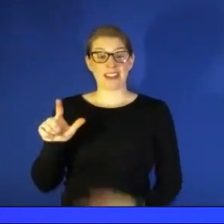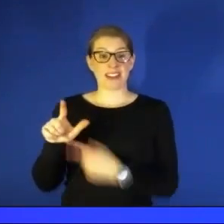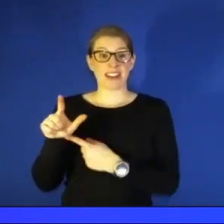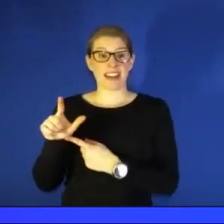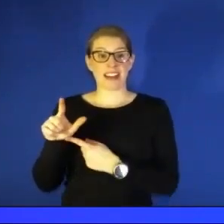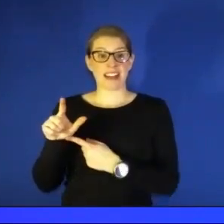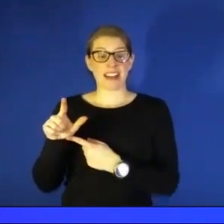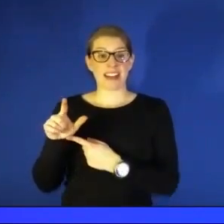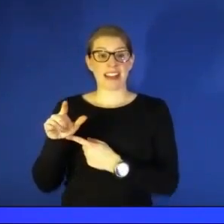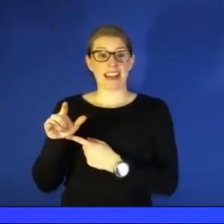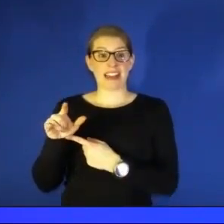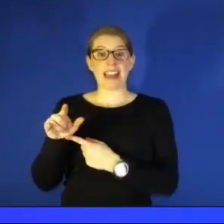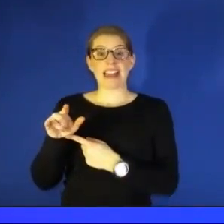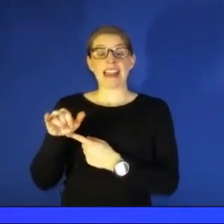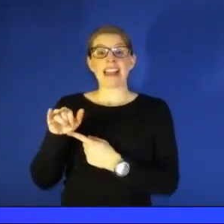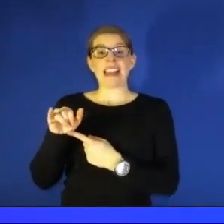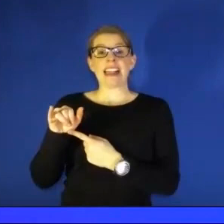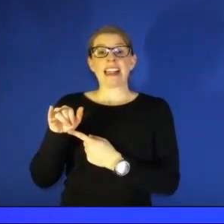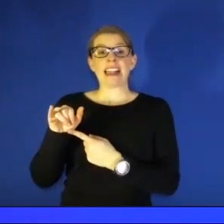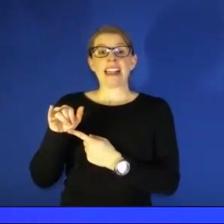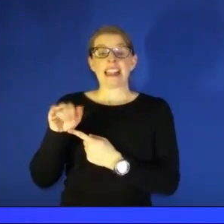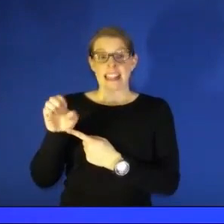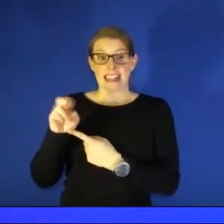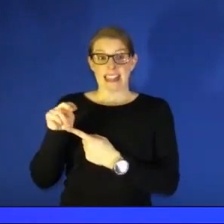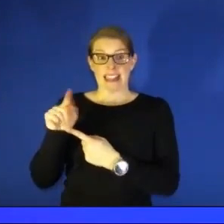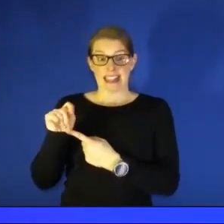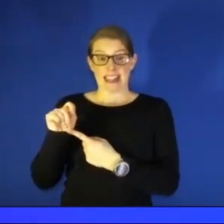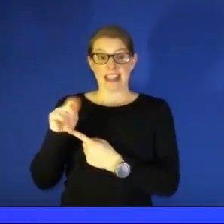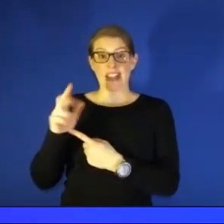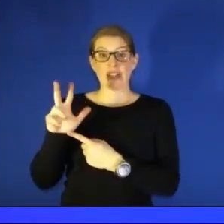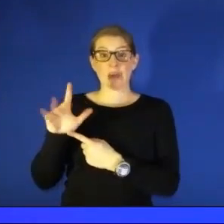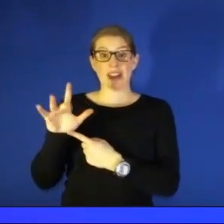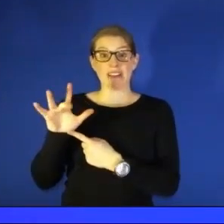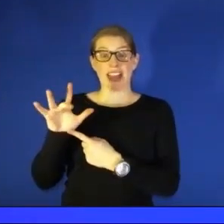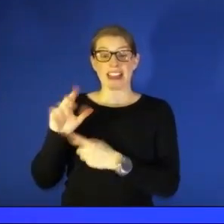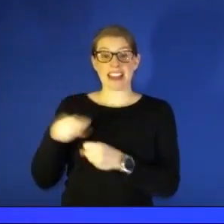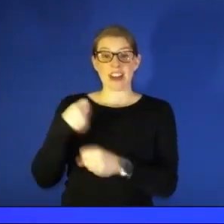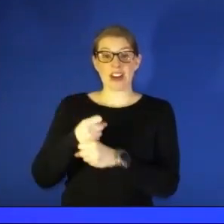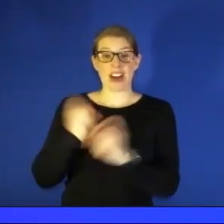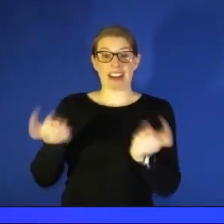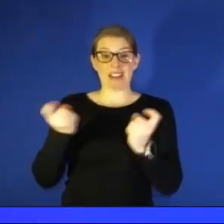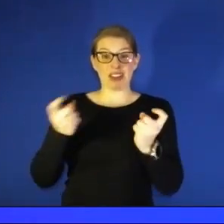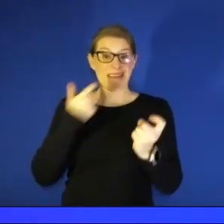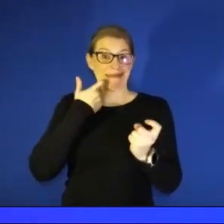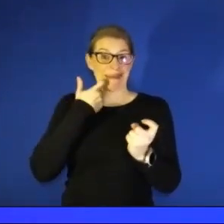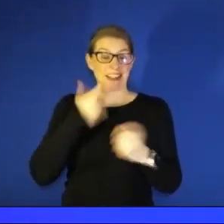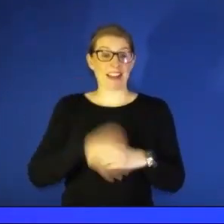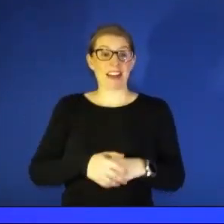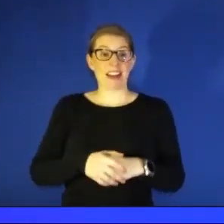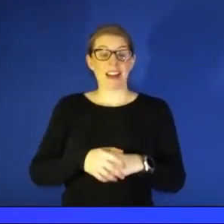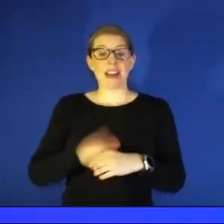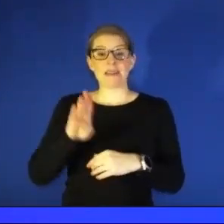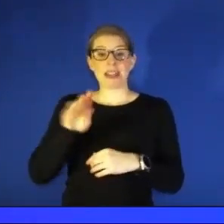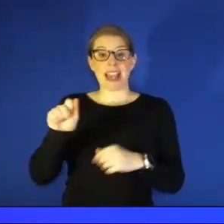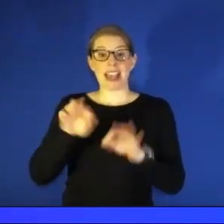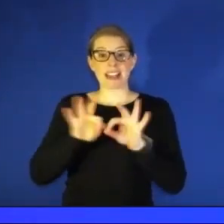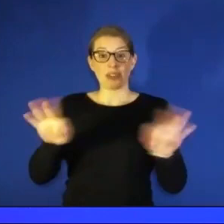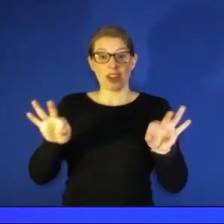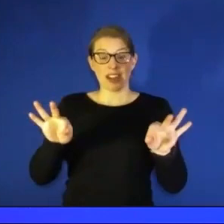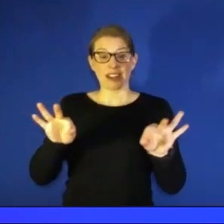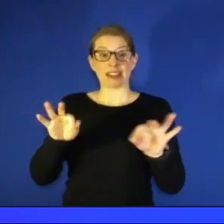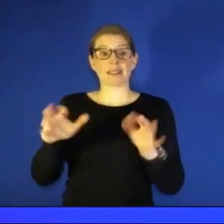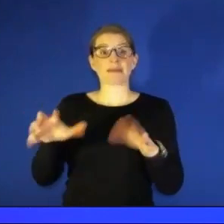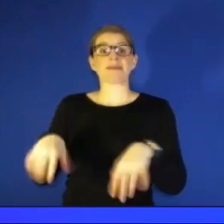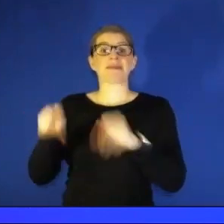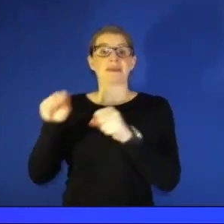in 1997. So I just had my 25th year anniversary here. I had my bachelor's degree to get that job, my